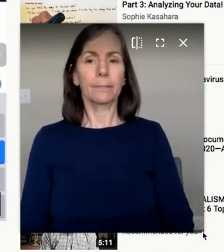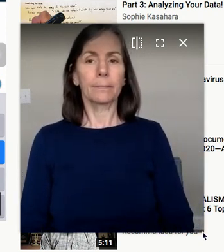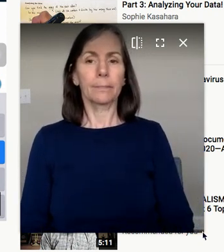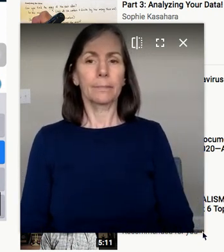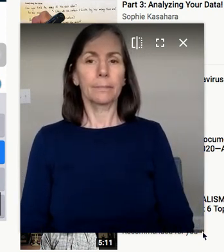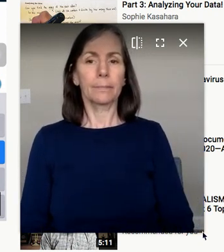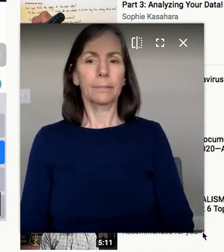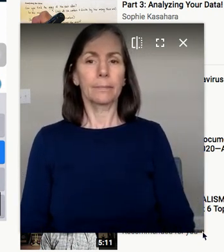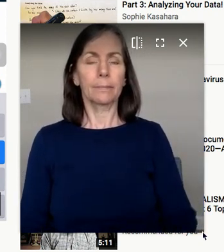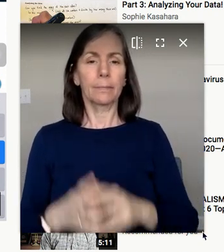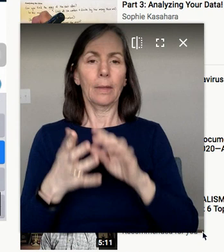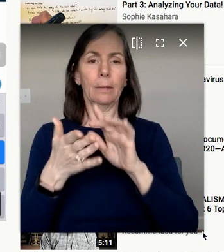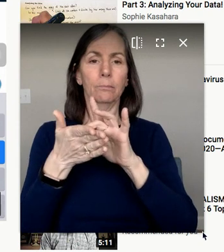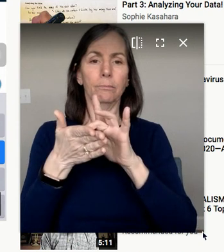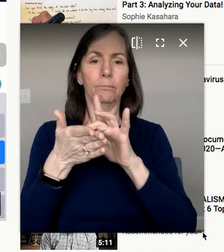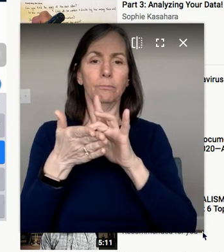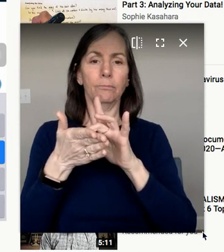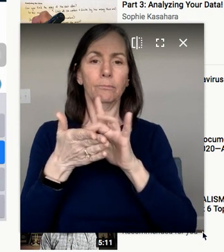and let go.